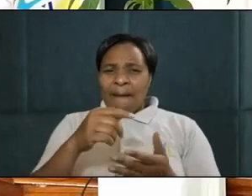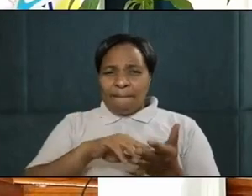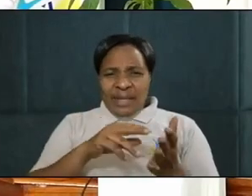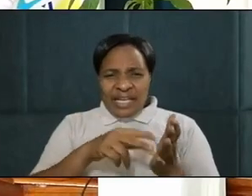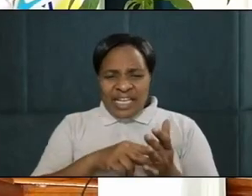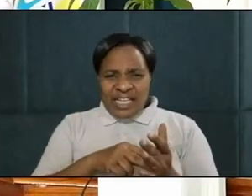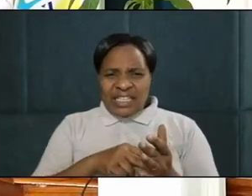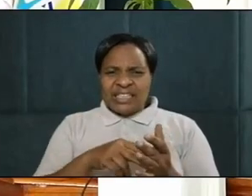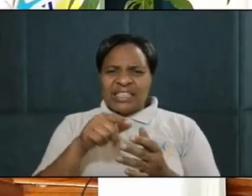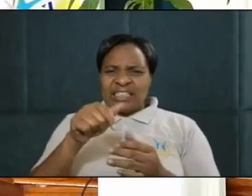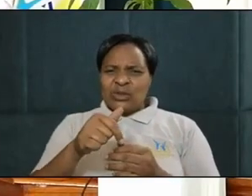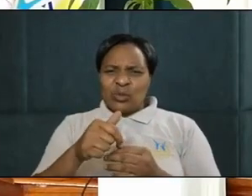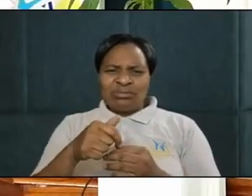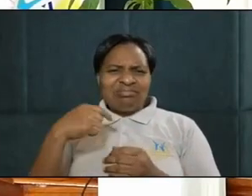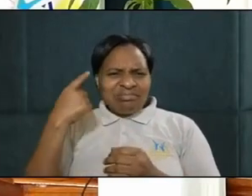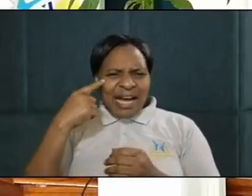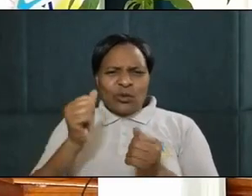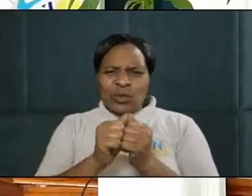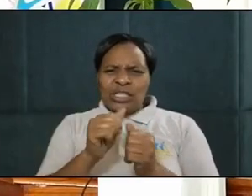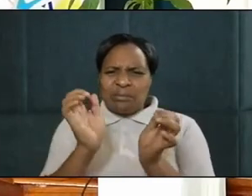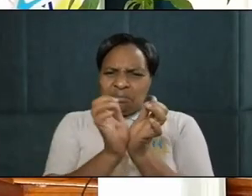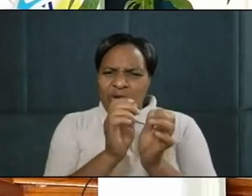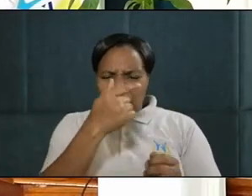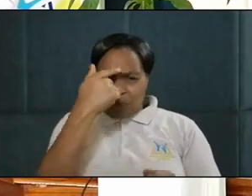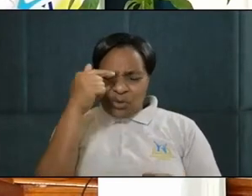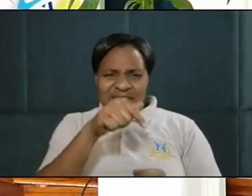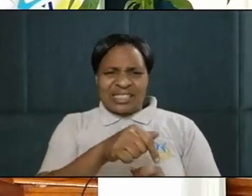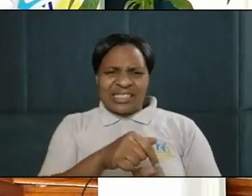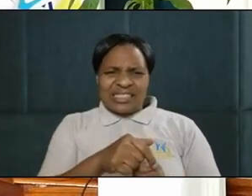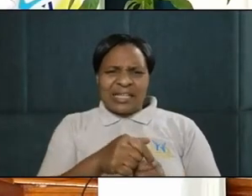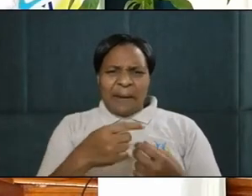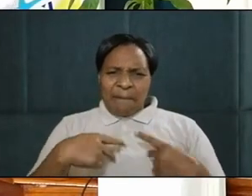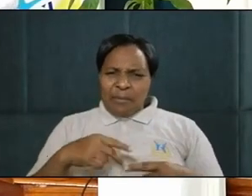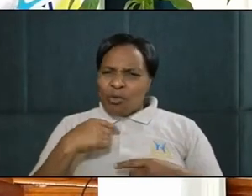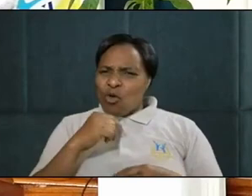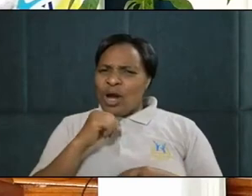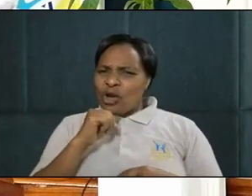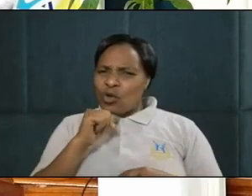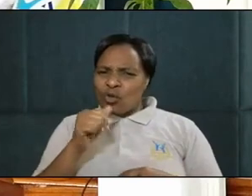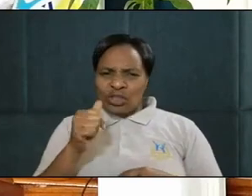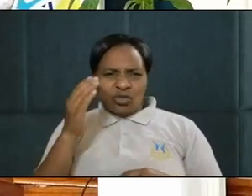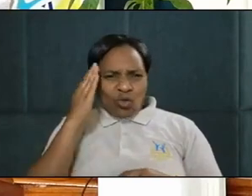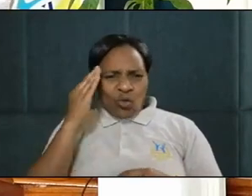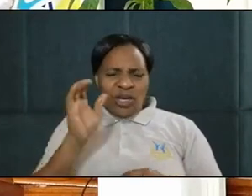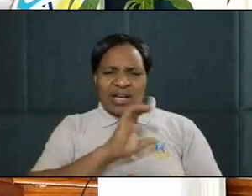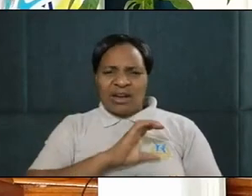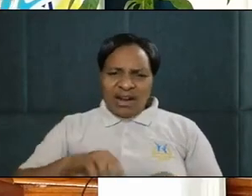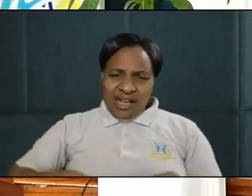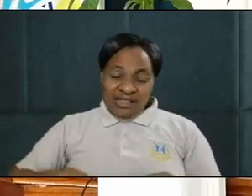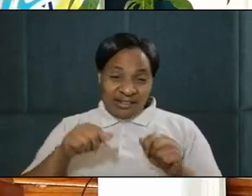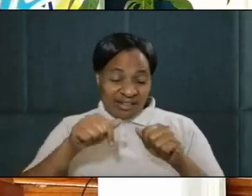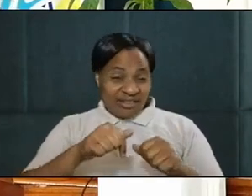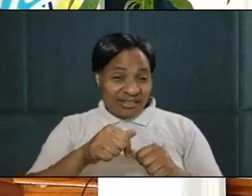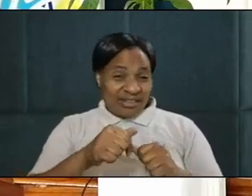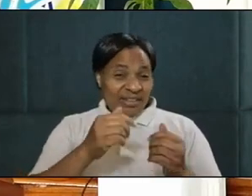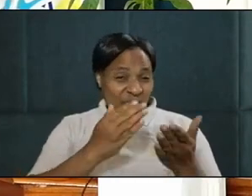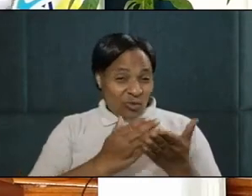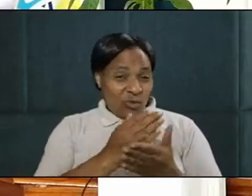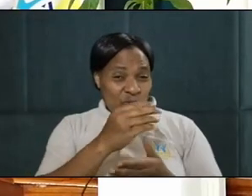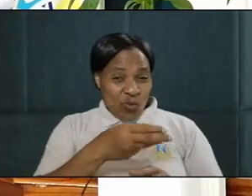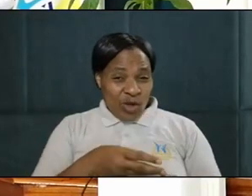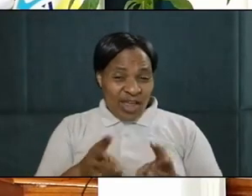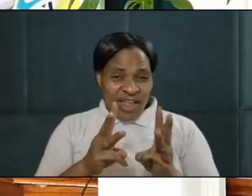They were mad with Paul because Trophimus was a Gentile and Gentiles weren't allowed in the temple. Oh, so that was the problem, that Paul